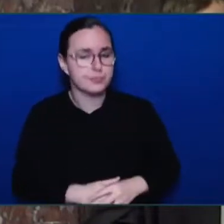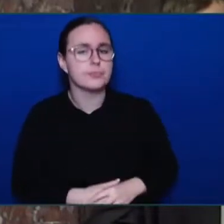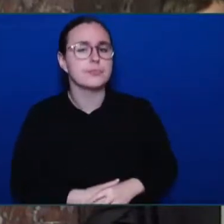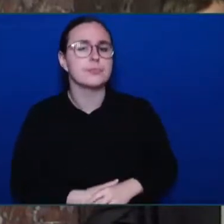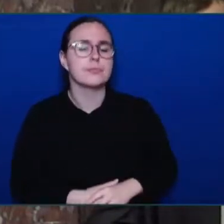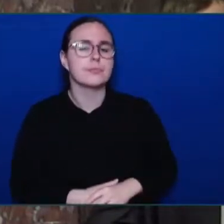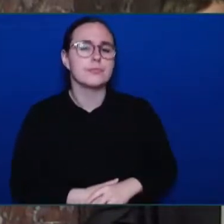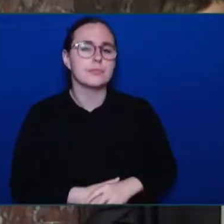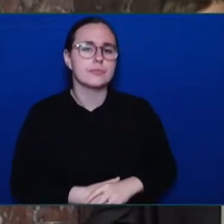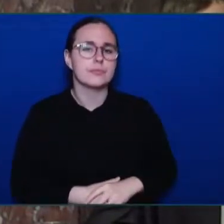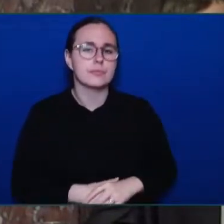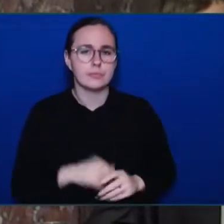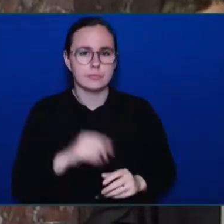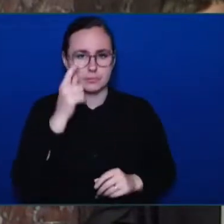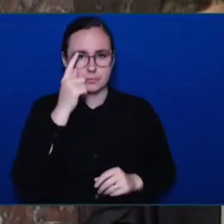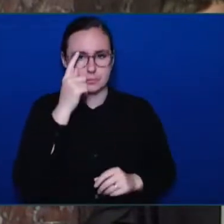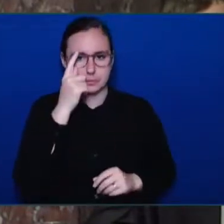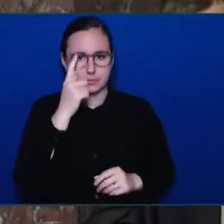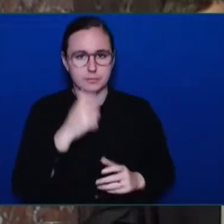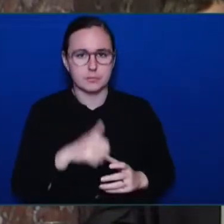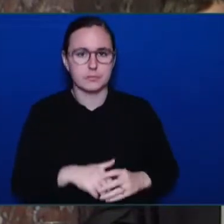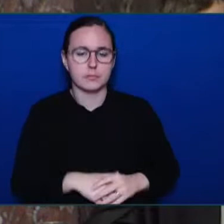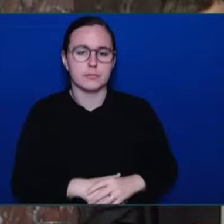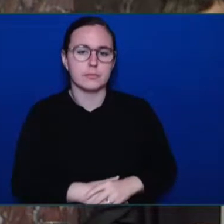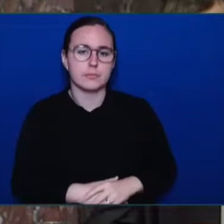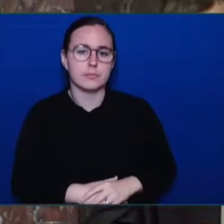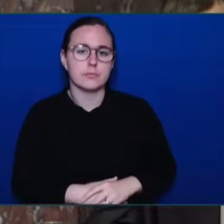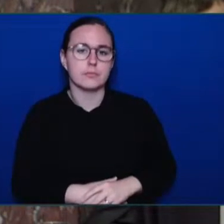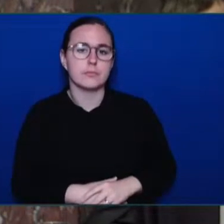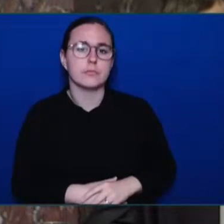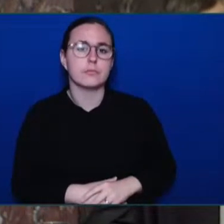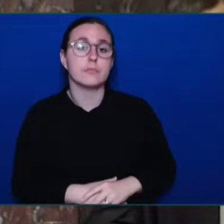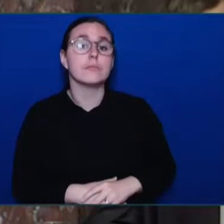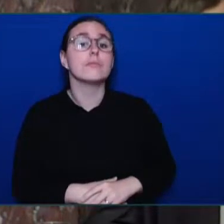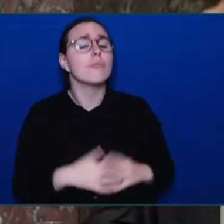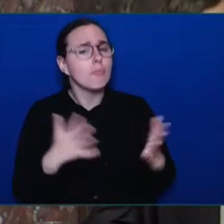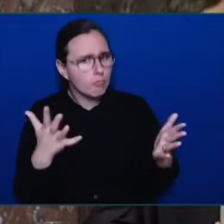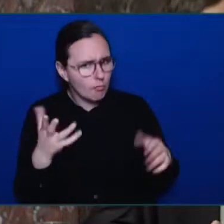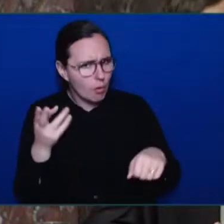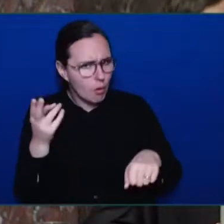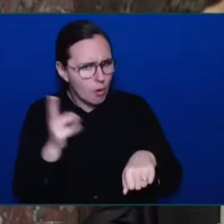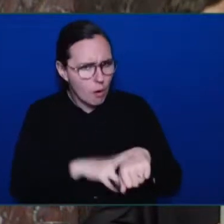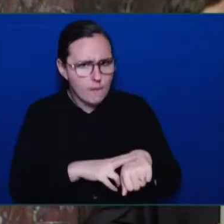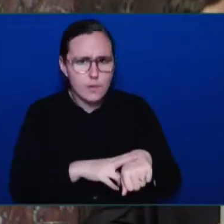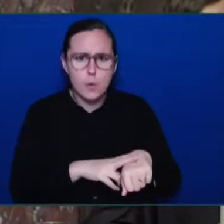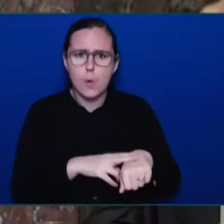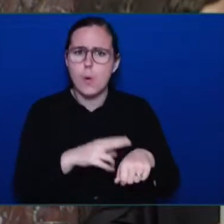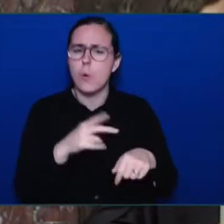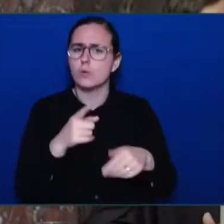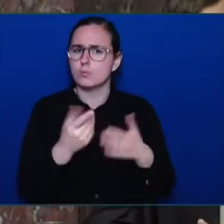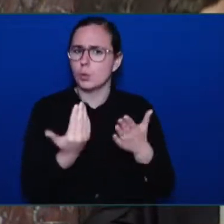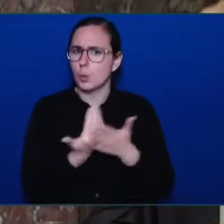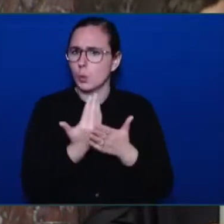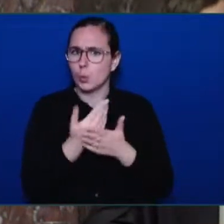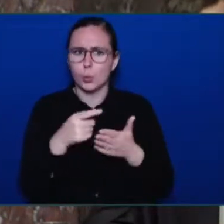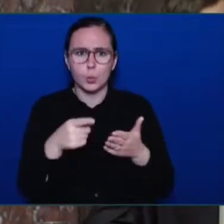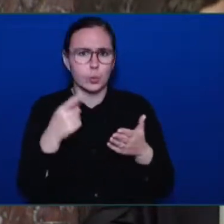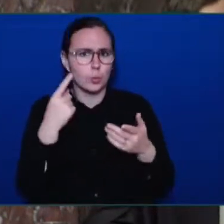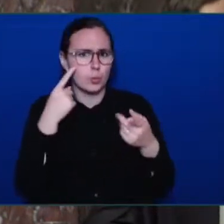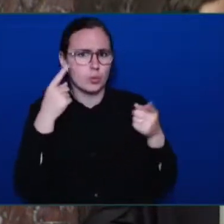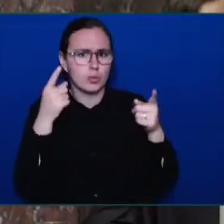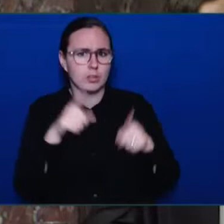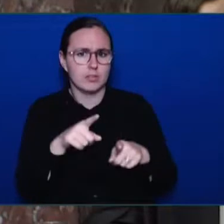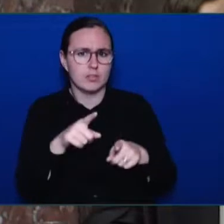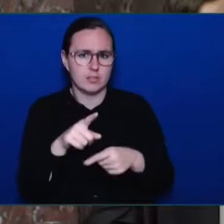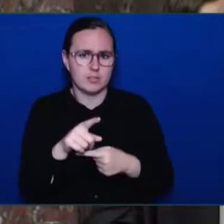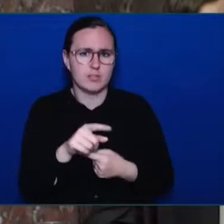Speaker, there is, of course, a new compliance and enforcement unit in the residential tenancy branch, so landlords and tenants have a place to go